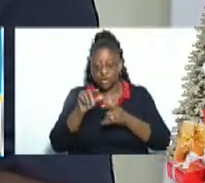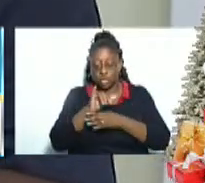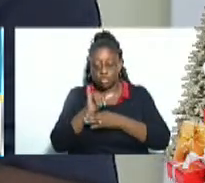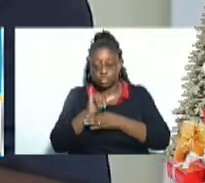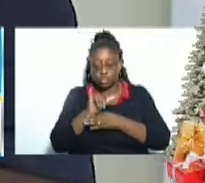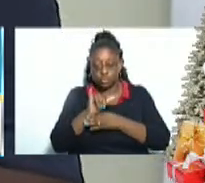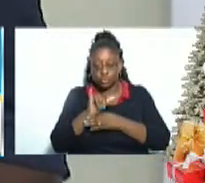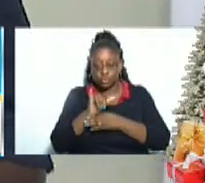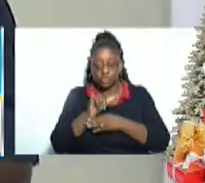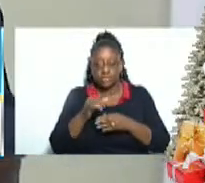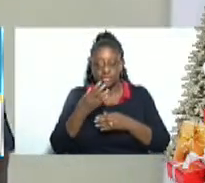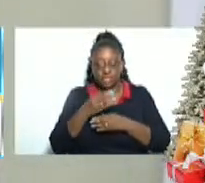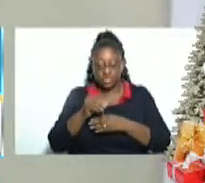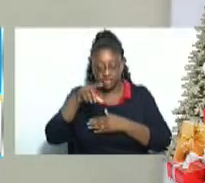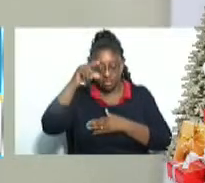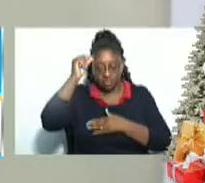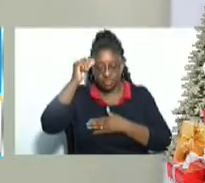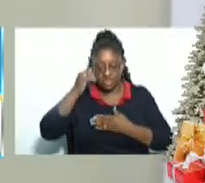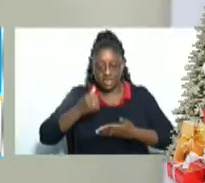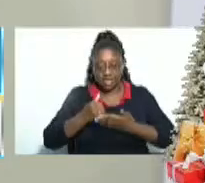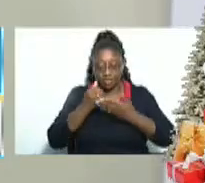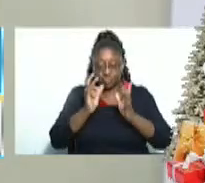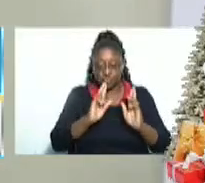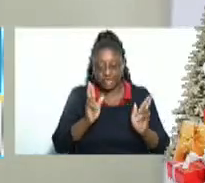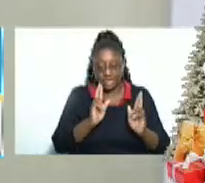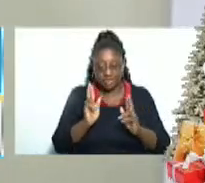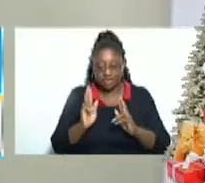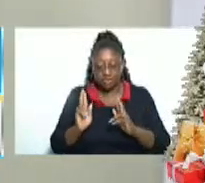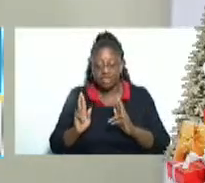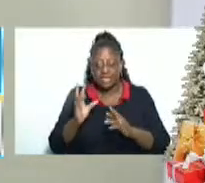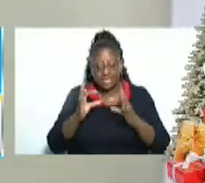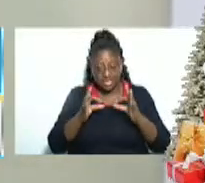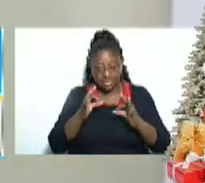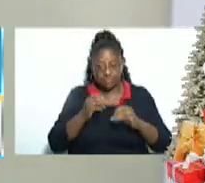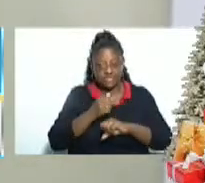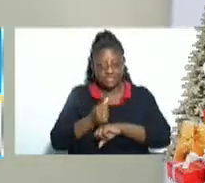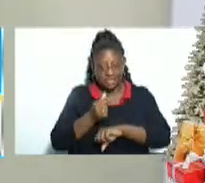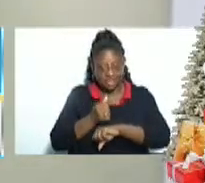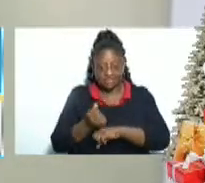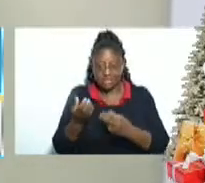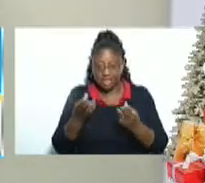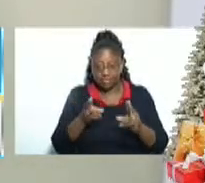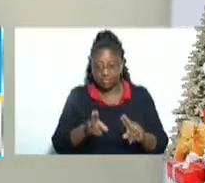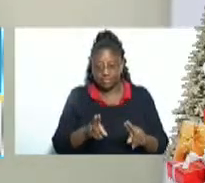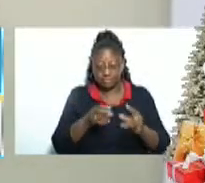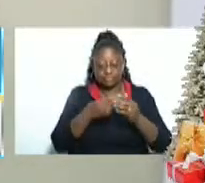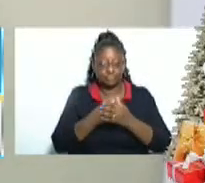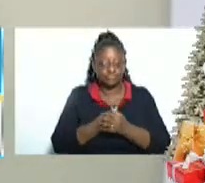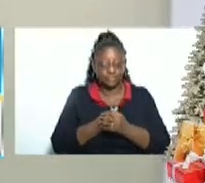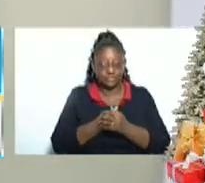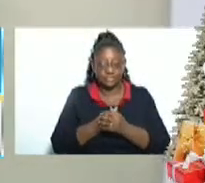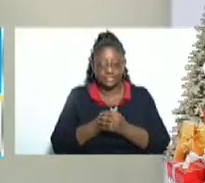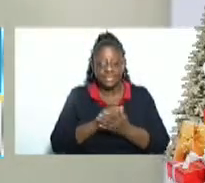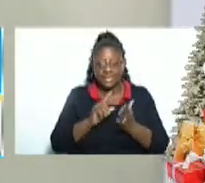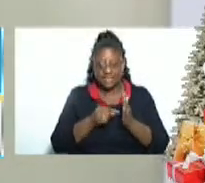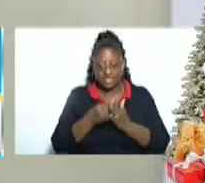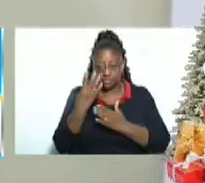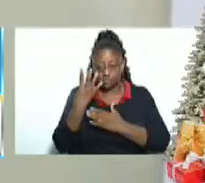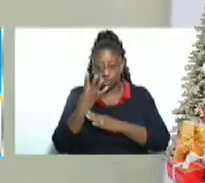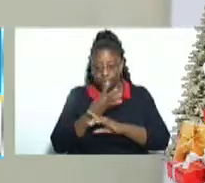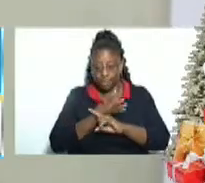bolstering our government and institutional readiness in the event of disaster. In this 4-month